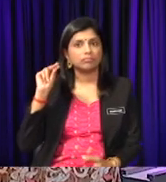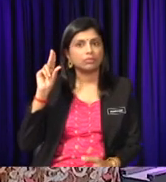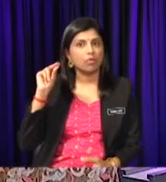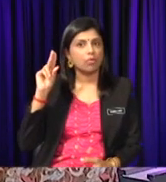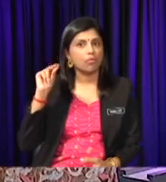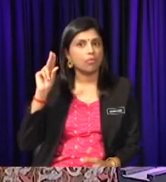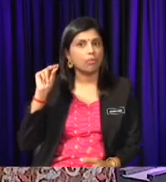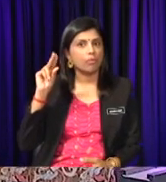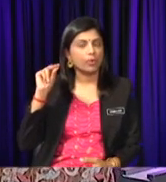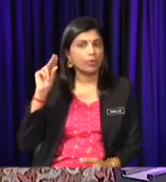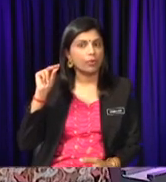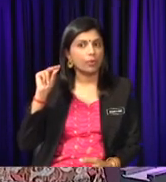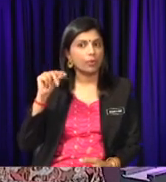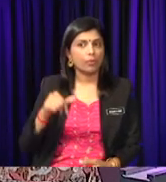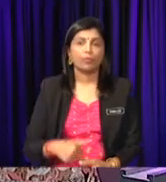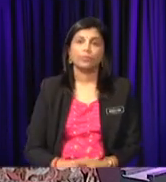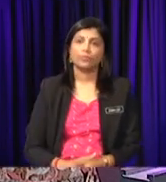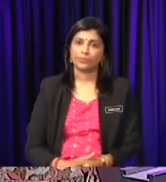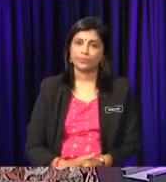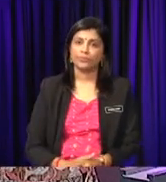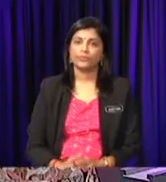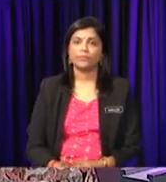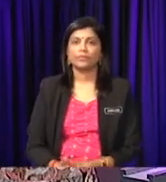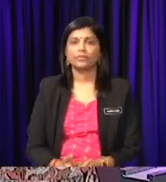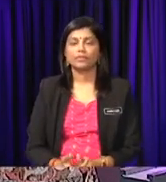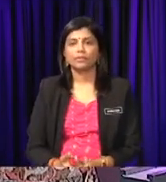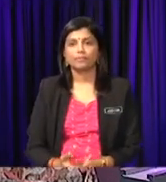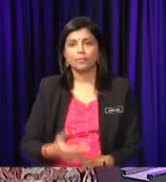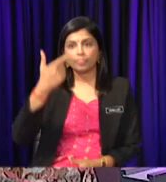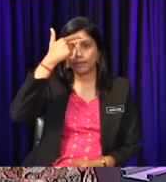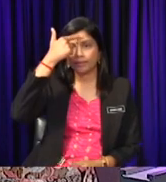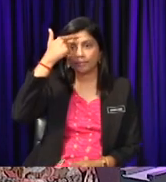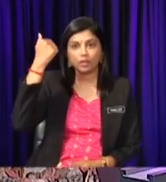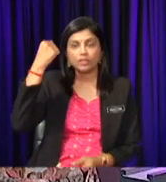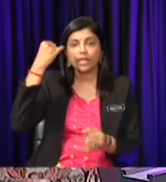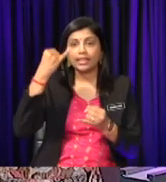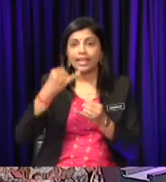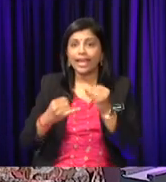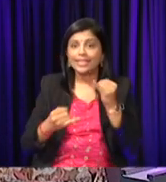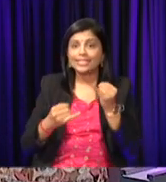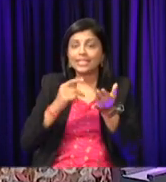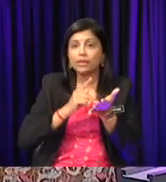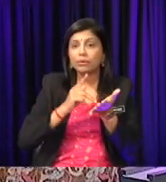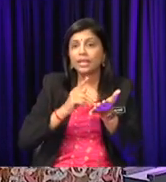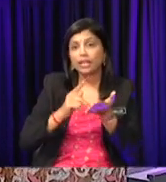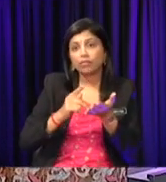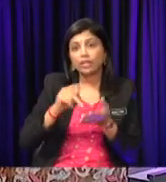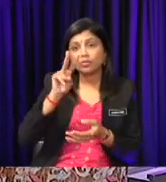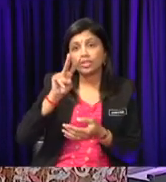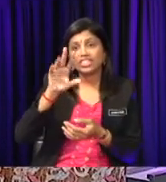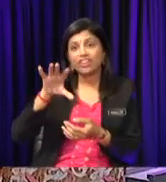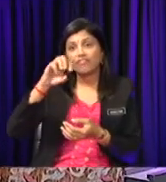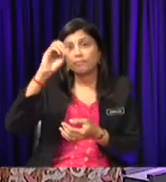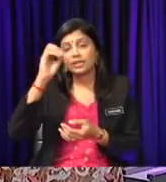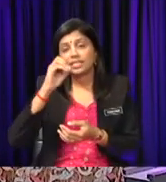25%. Yes. So even if you score the full, the perfect 60, it will only be 25%. Mm-hmm. I